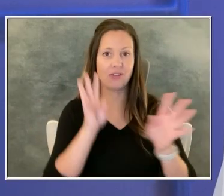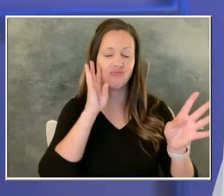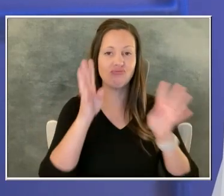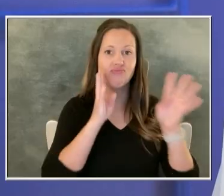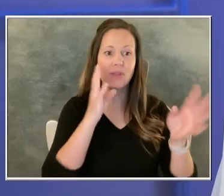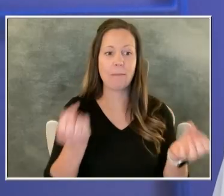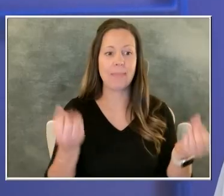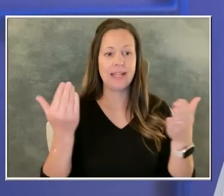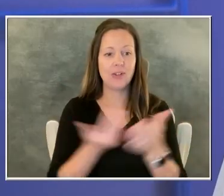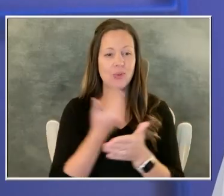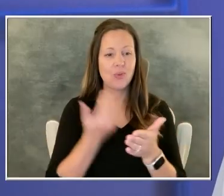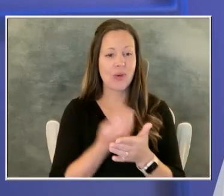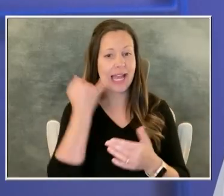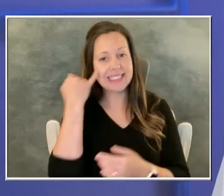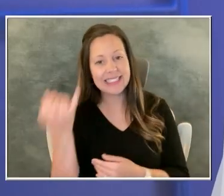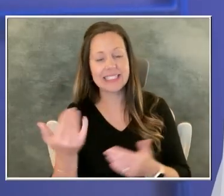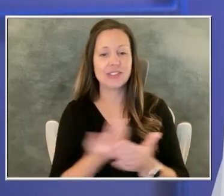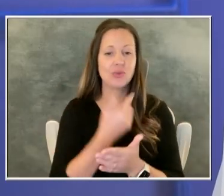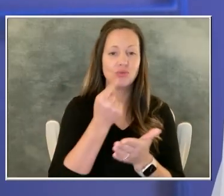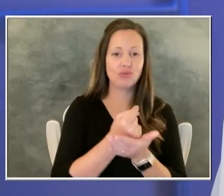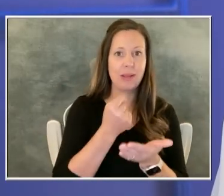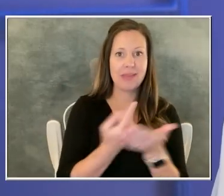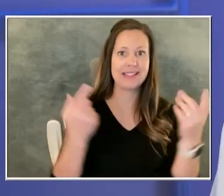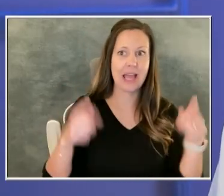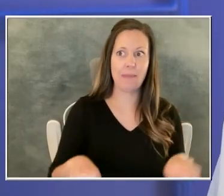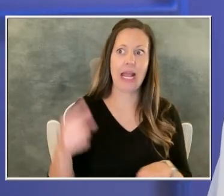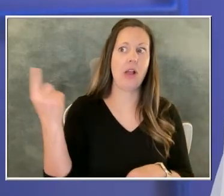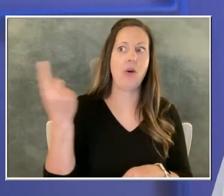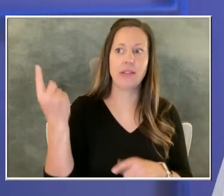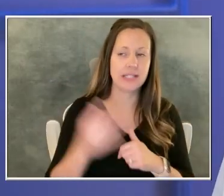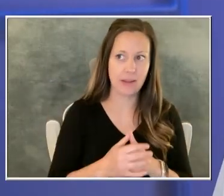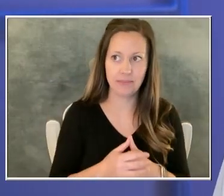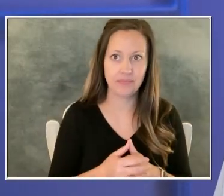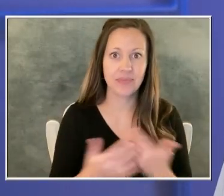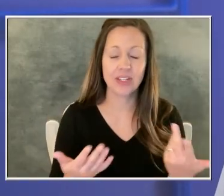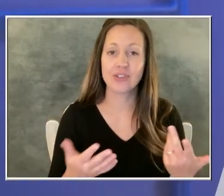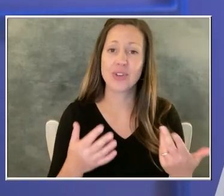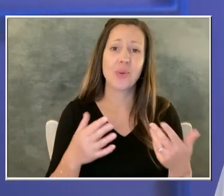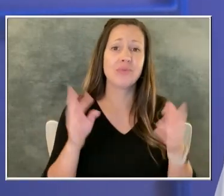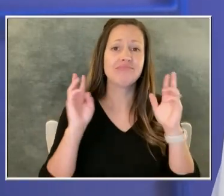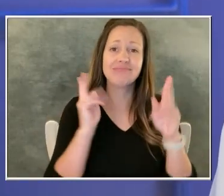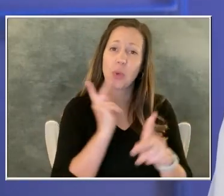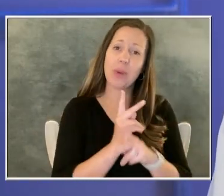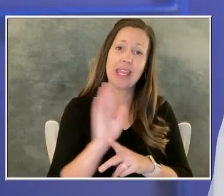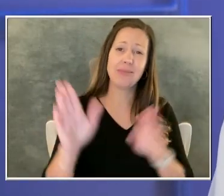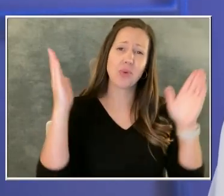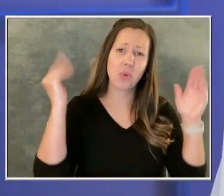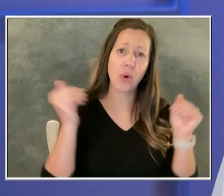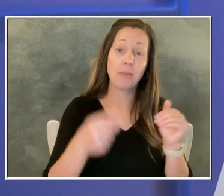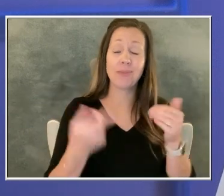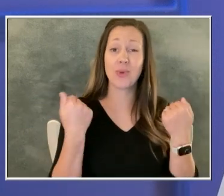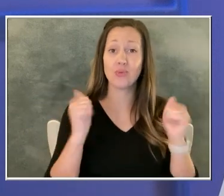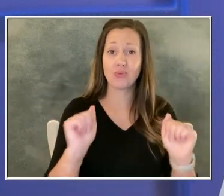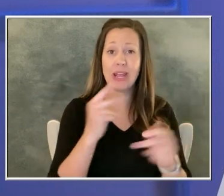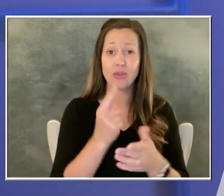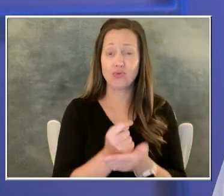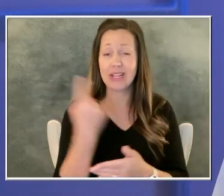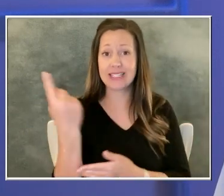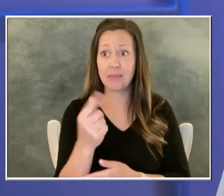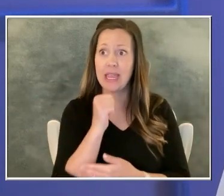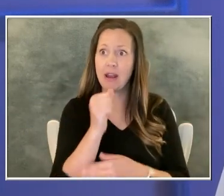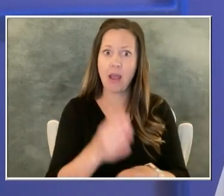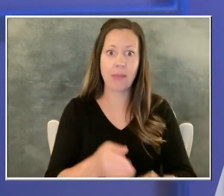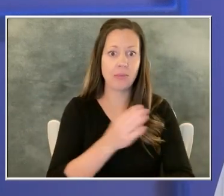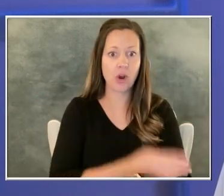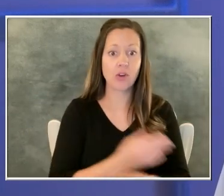out all the time. And so what I would say is, you know, keep your hope. Even if you have tried to treat something and not really made progress in the past, come